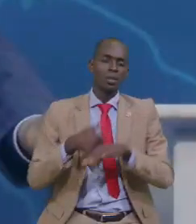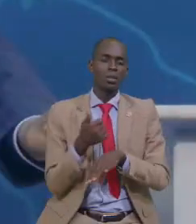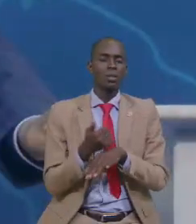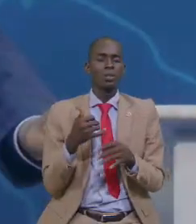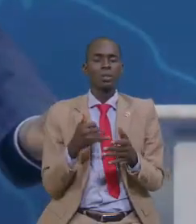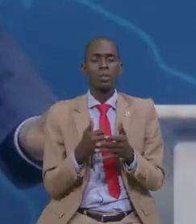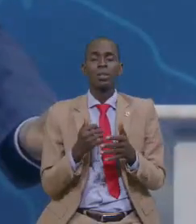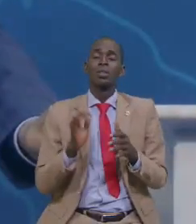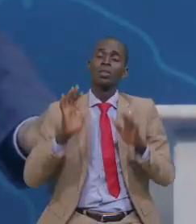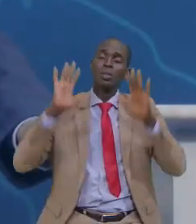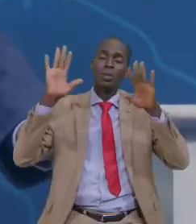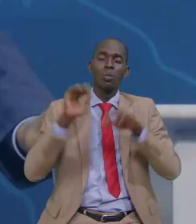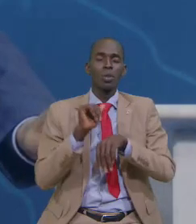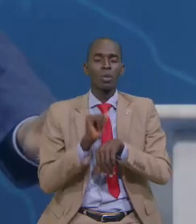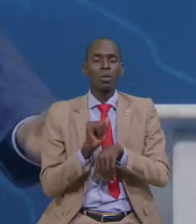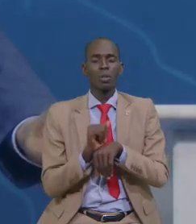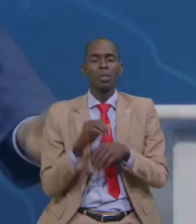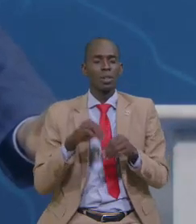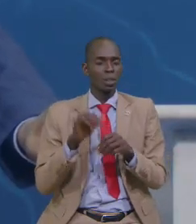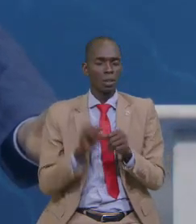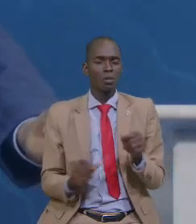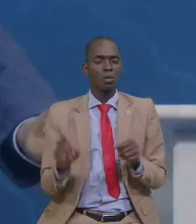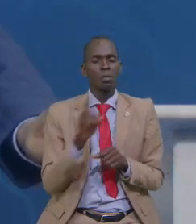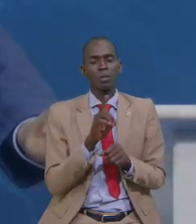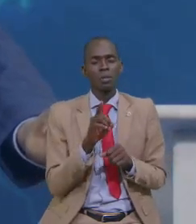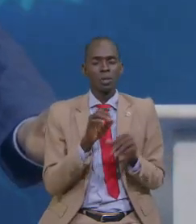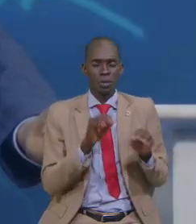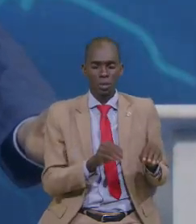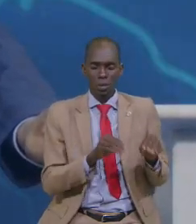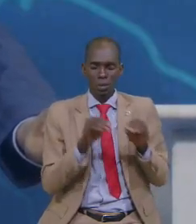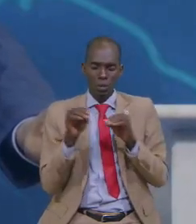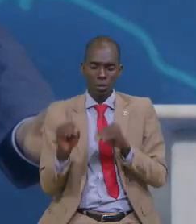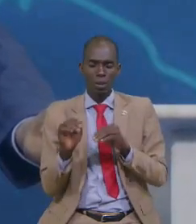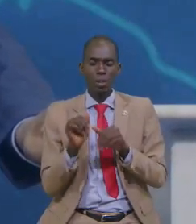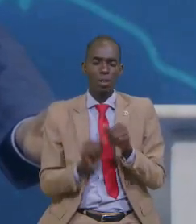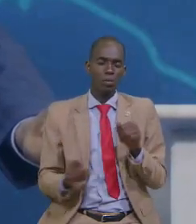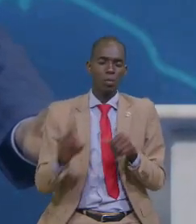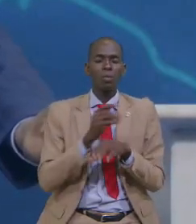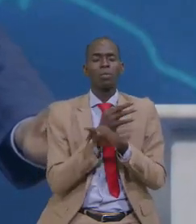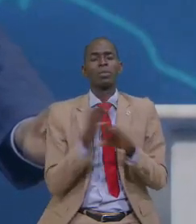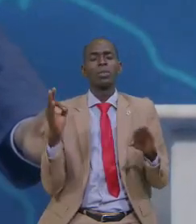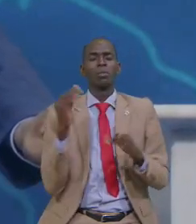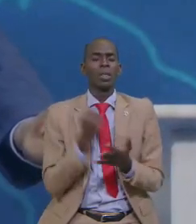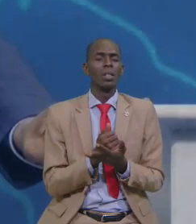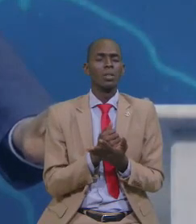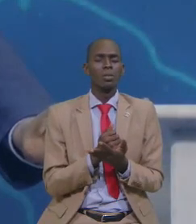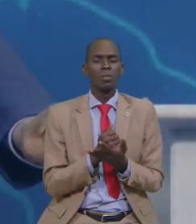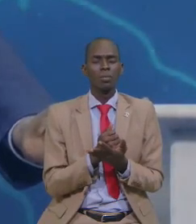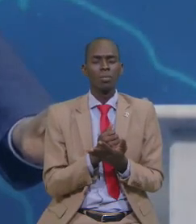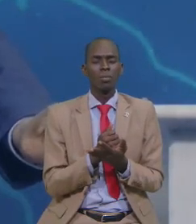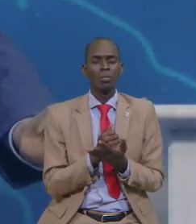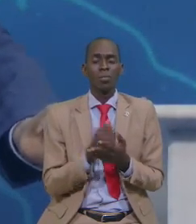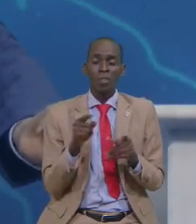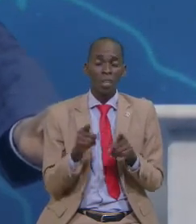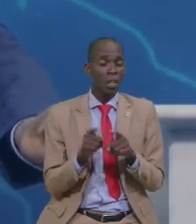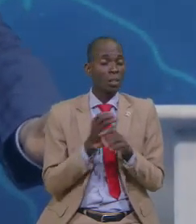miracle power in everyone. Set everyone free. As free